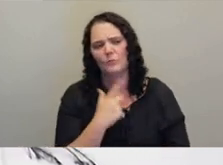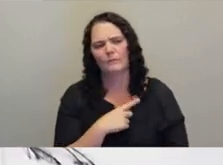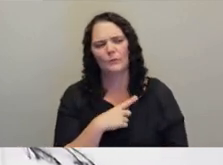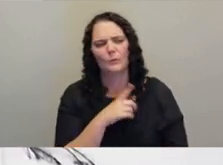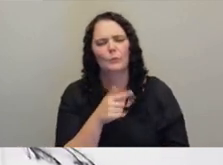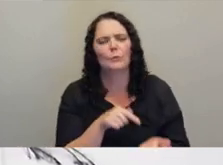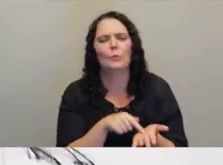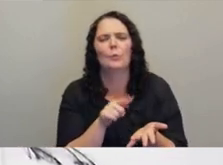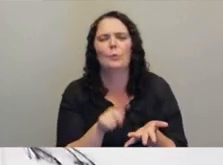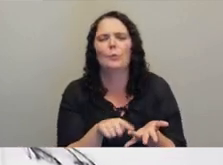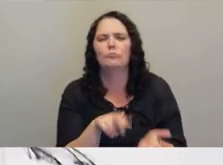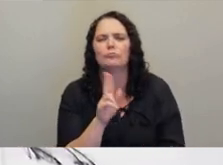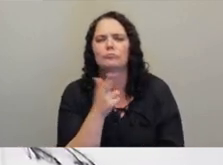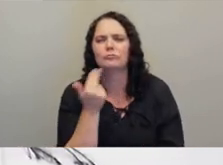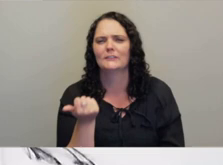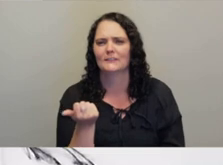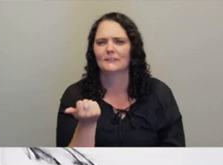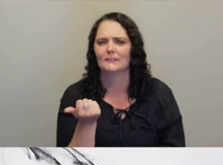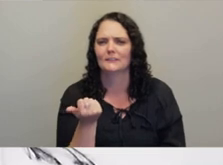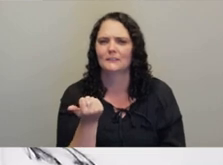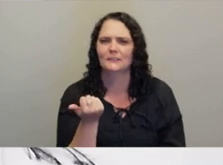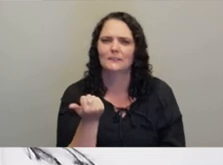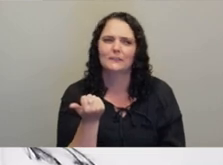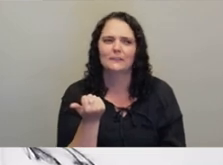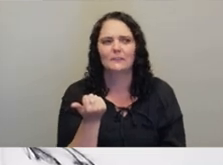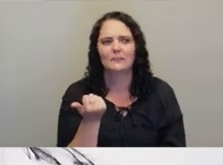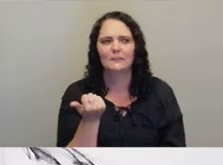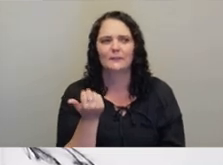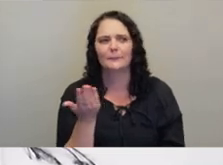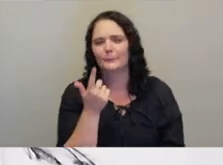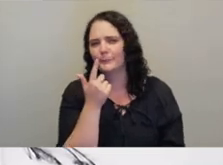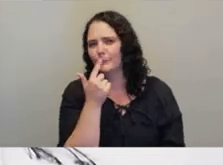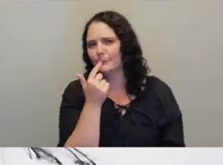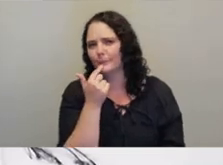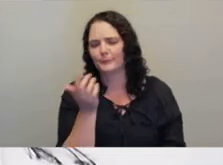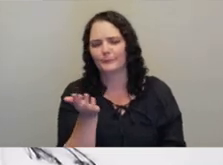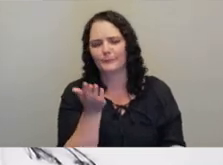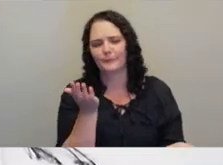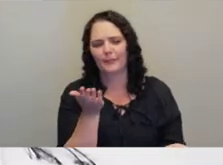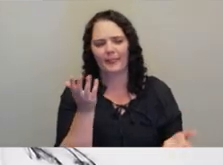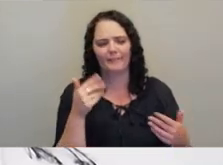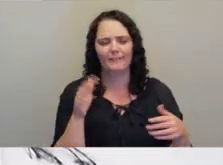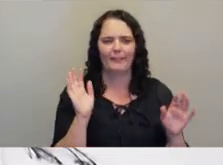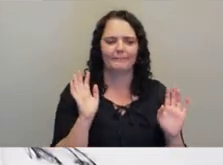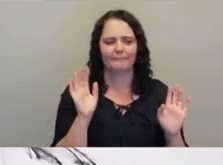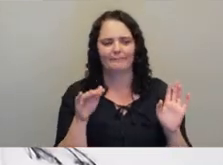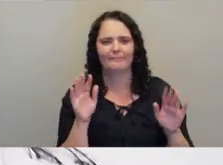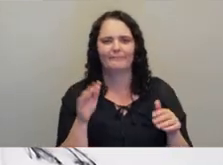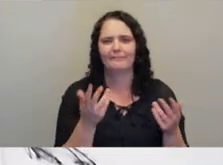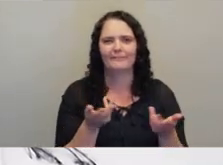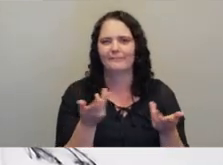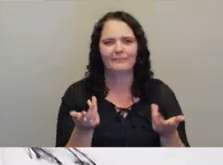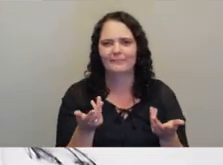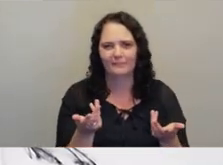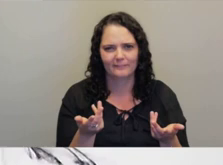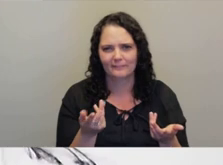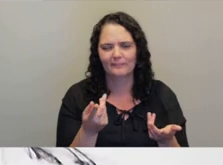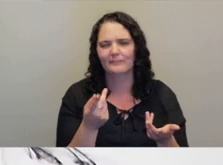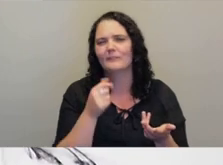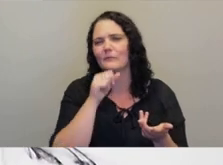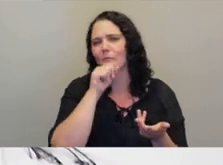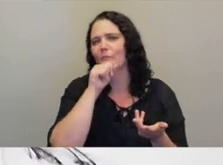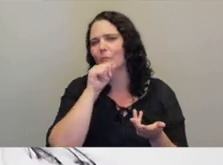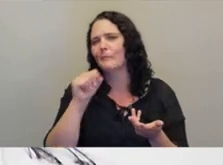the prettiness and sort of fluffiness of his scene. So, a British art critic